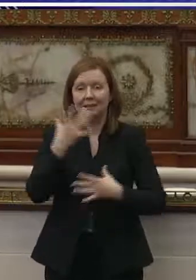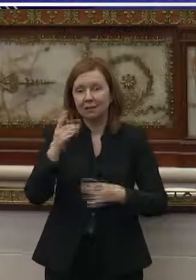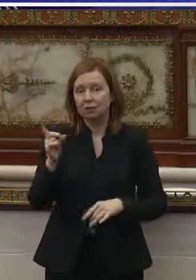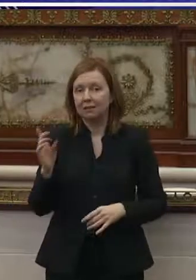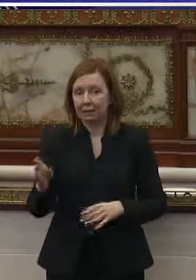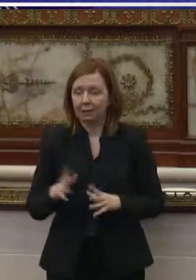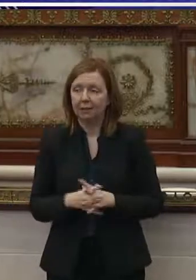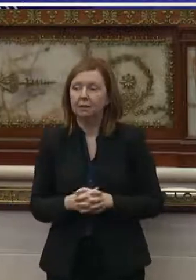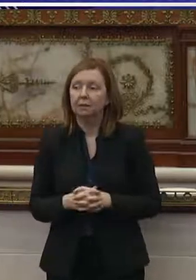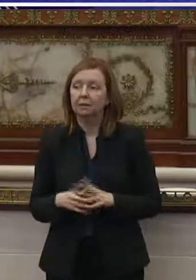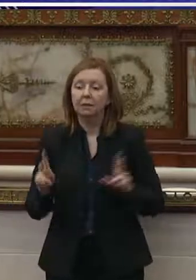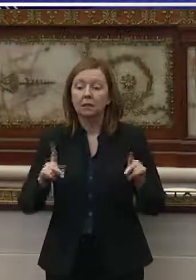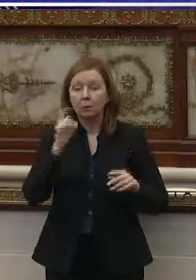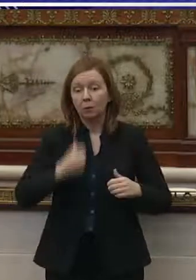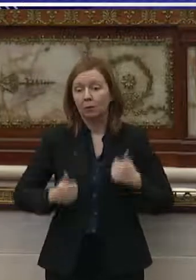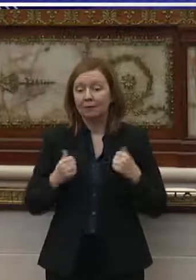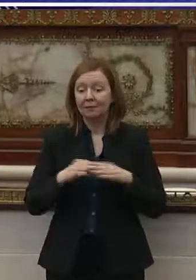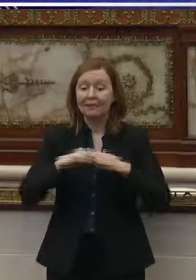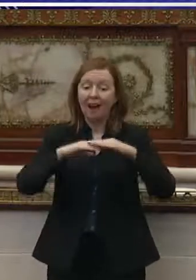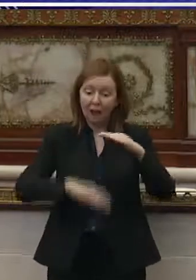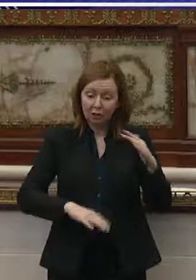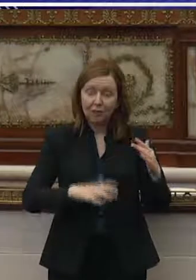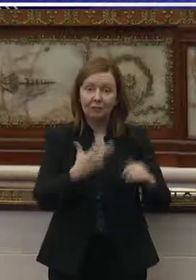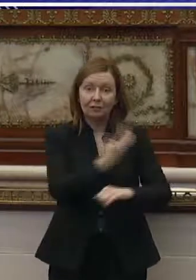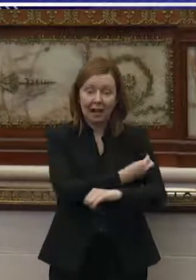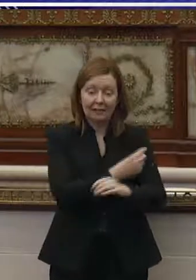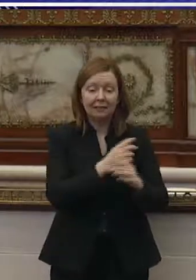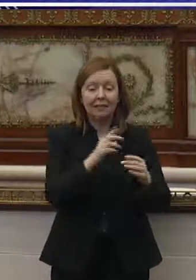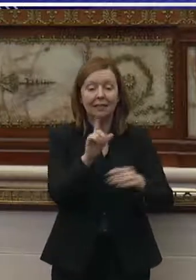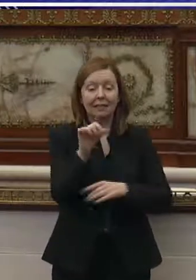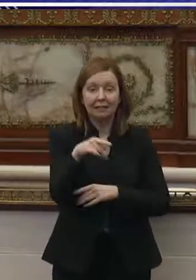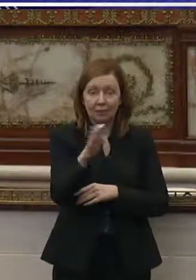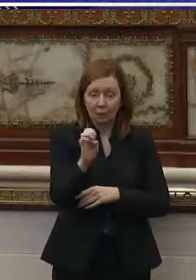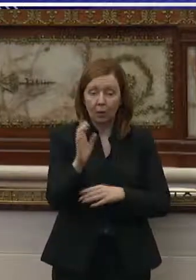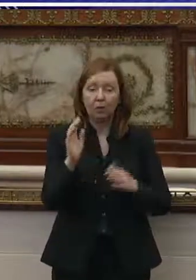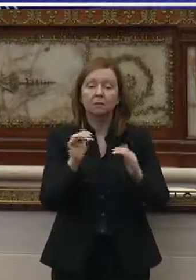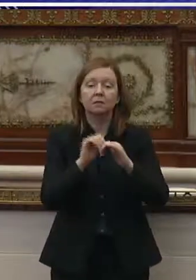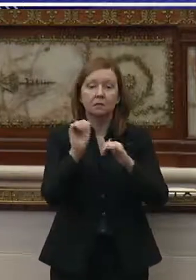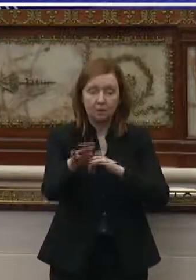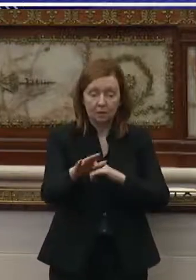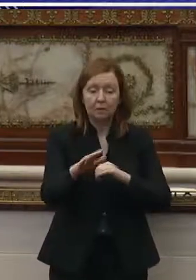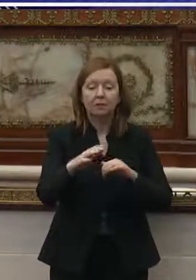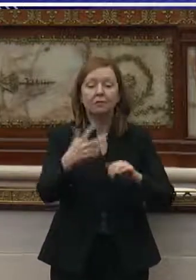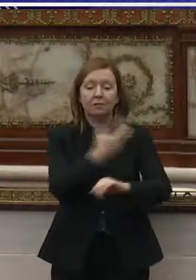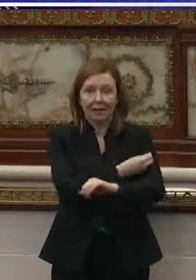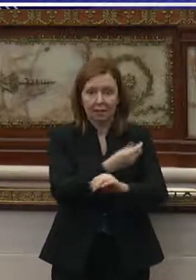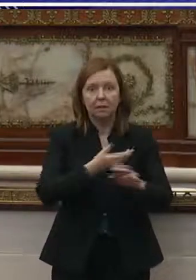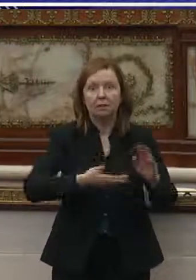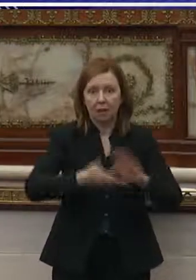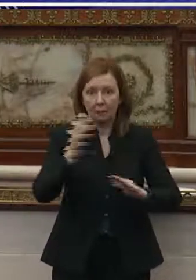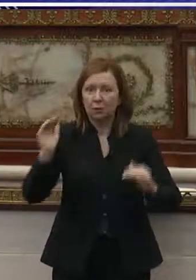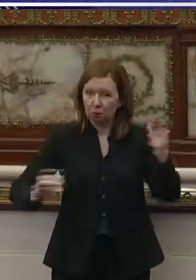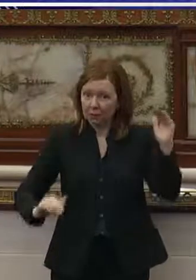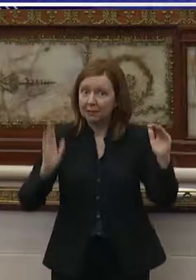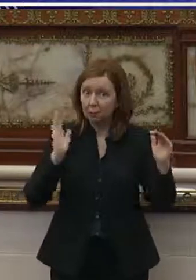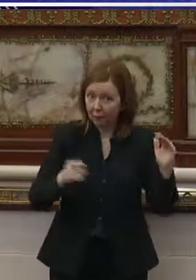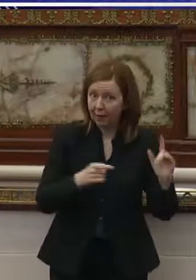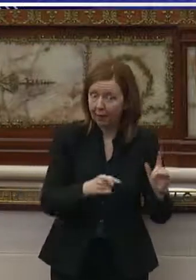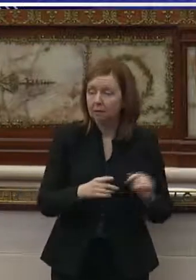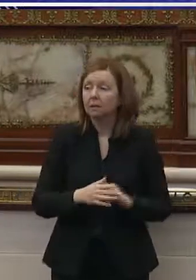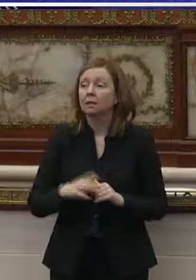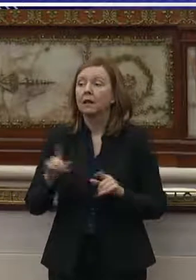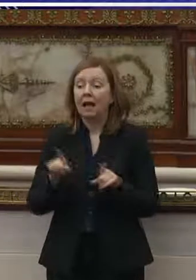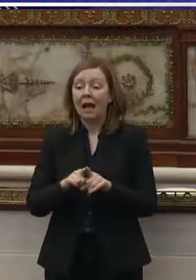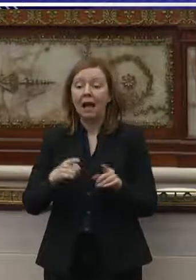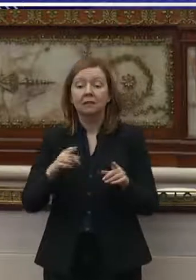database. People who live in under-vaccinated zip codes will be disproportionately directed to vaccination opportunities. Later, as supply catches